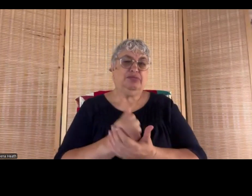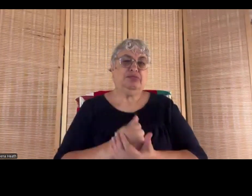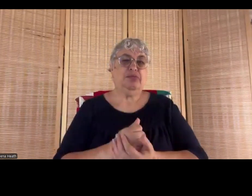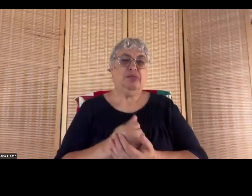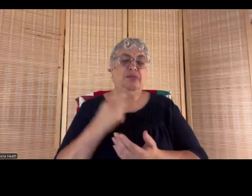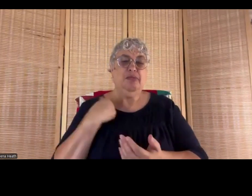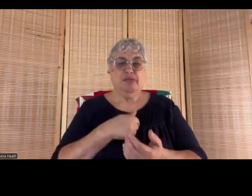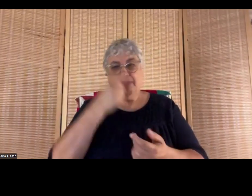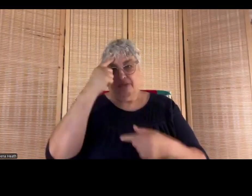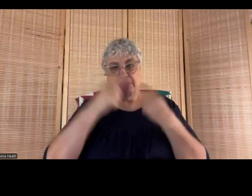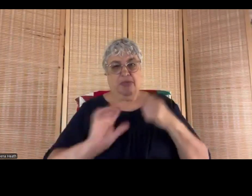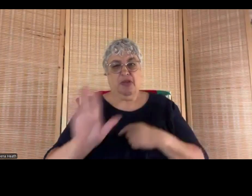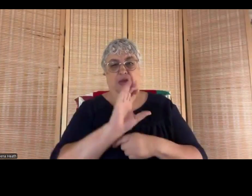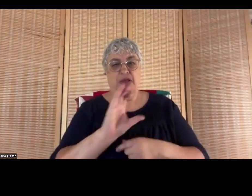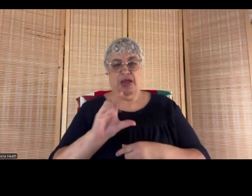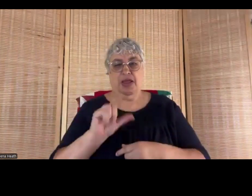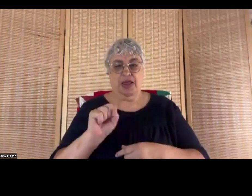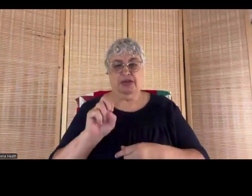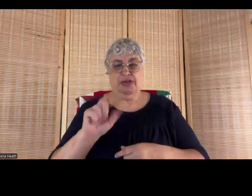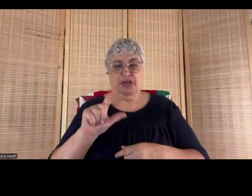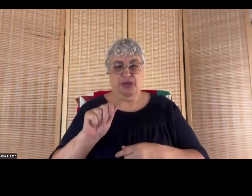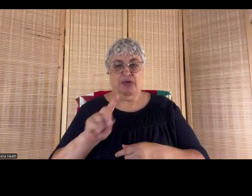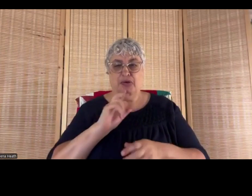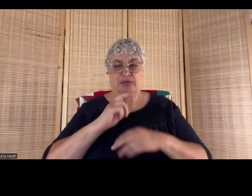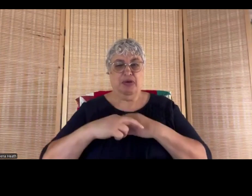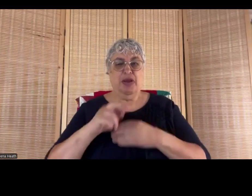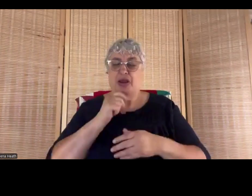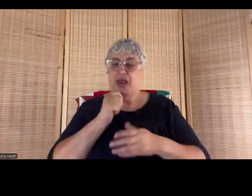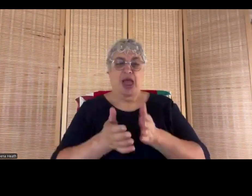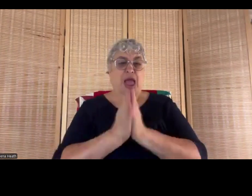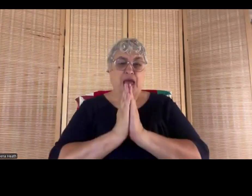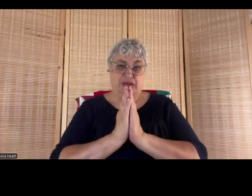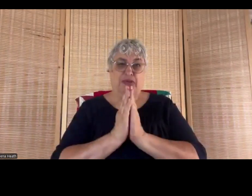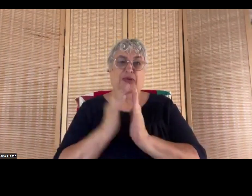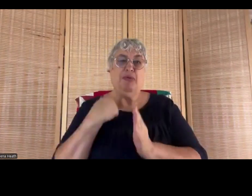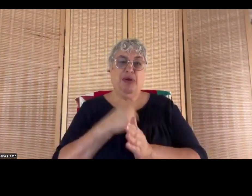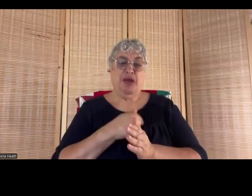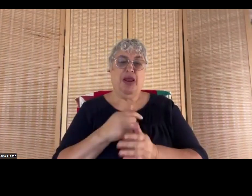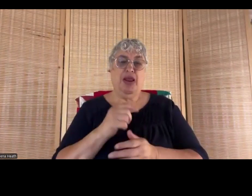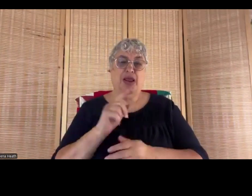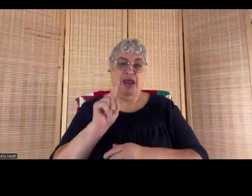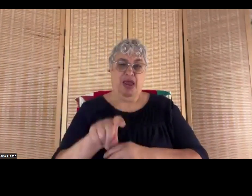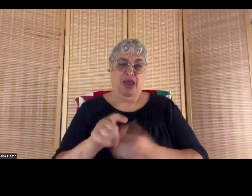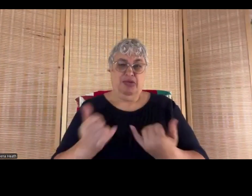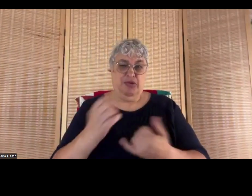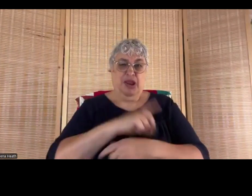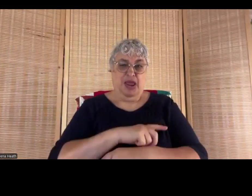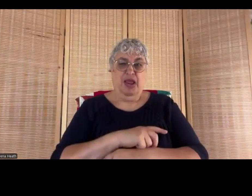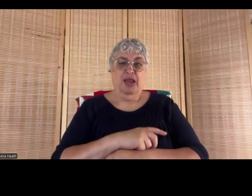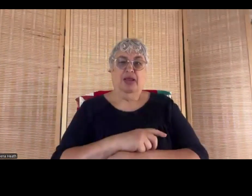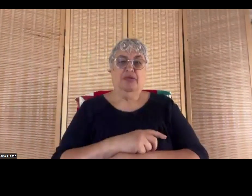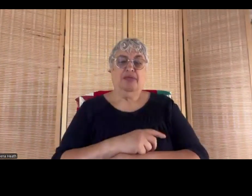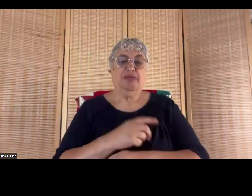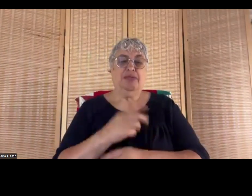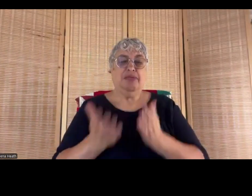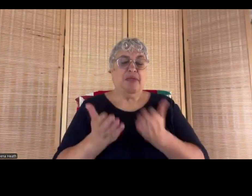when thinking about your caseload or your referrals. If you're not asking the question, we're going to pose with you today some of the questions that